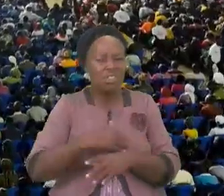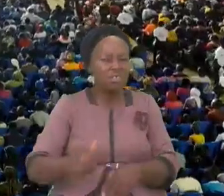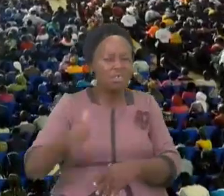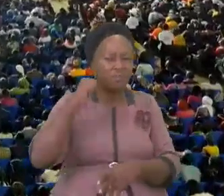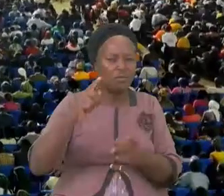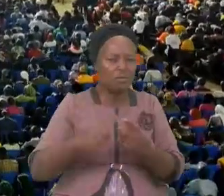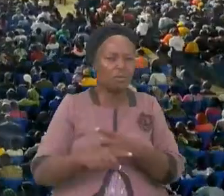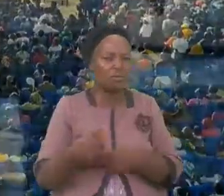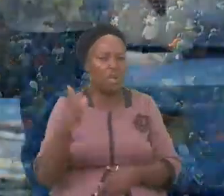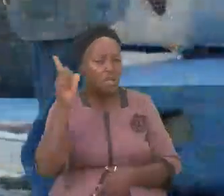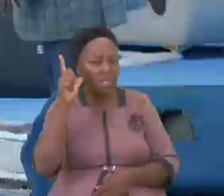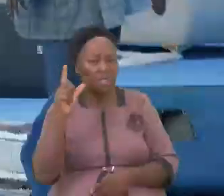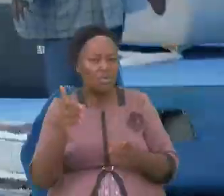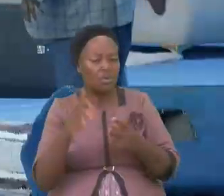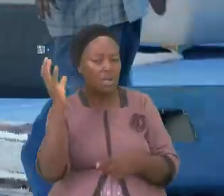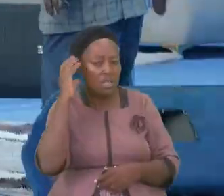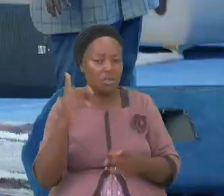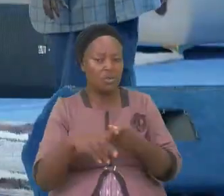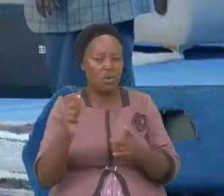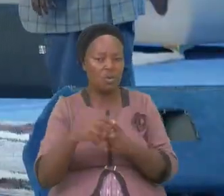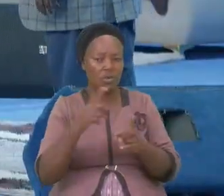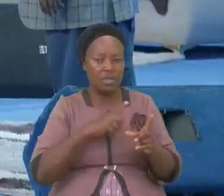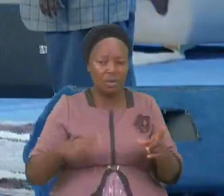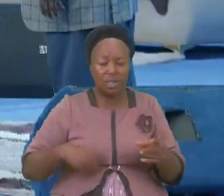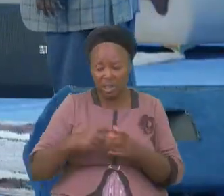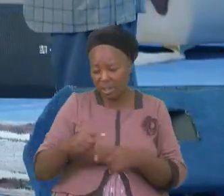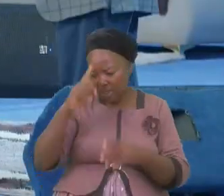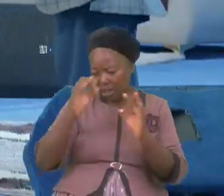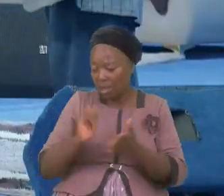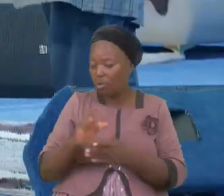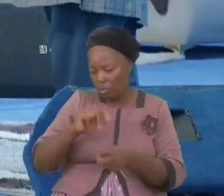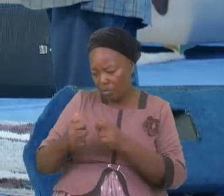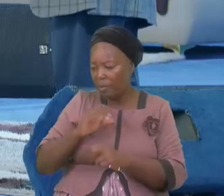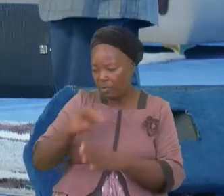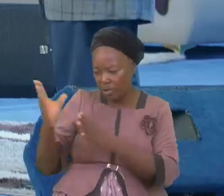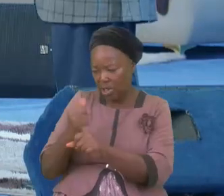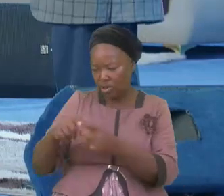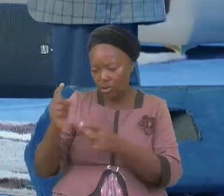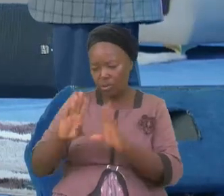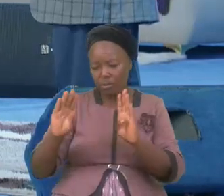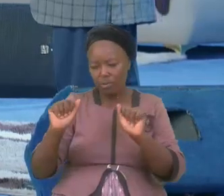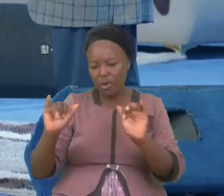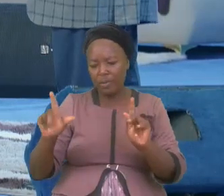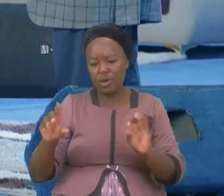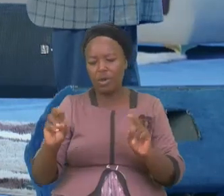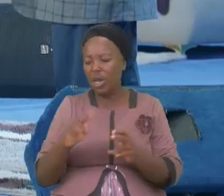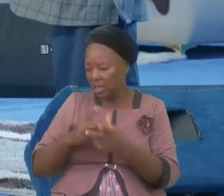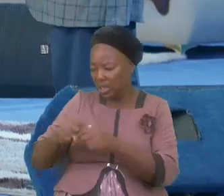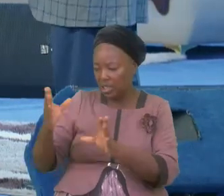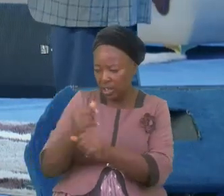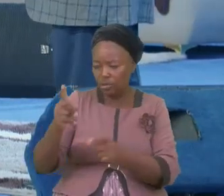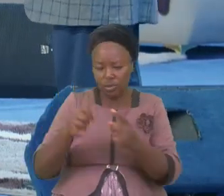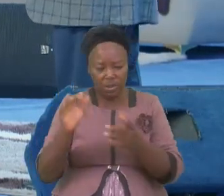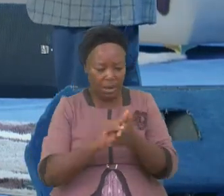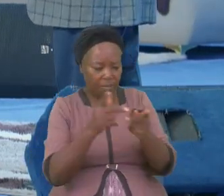a punishment for them. And they were taken to Babylon. But understand, they were already in